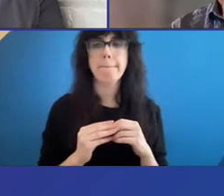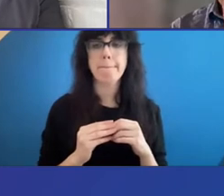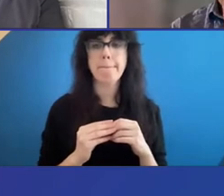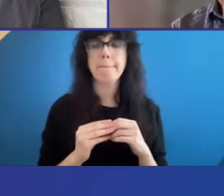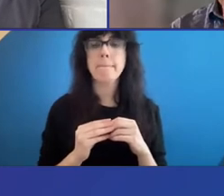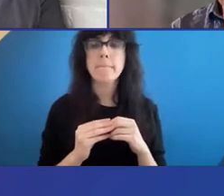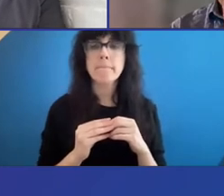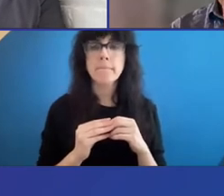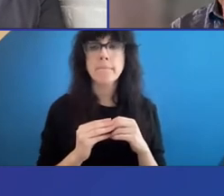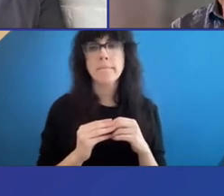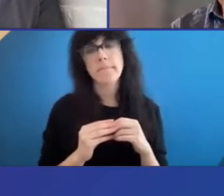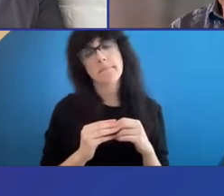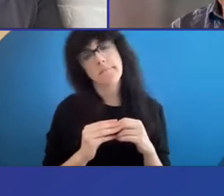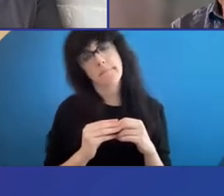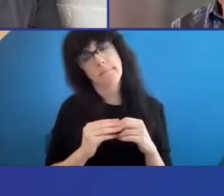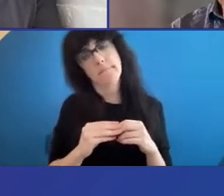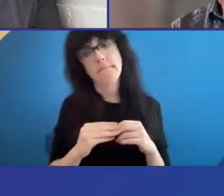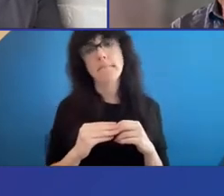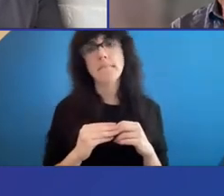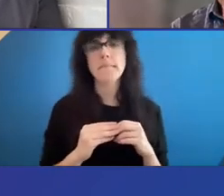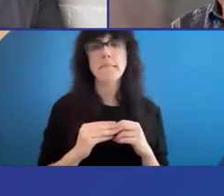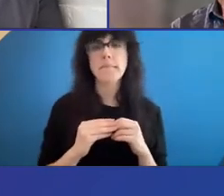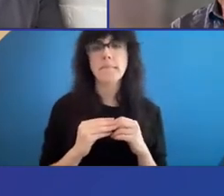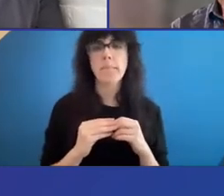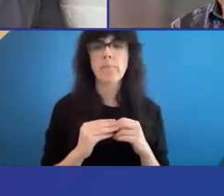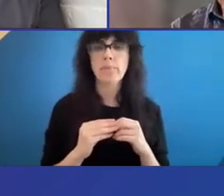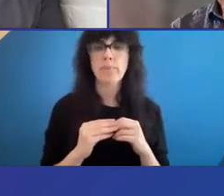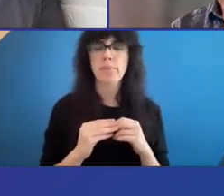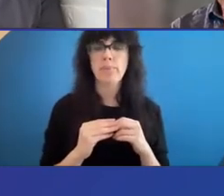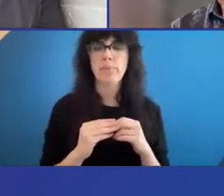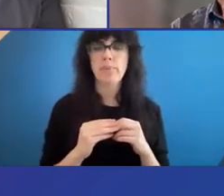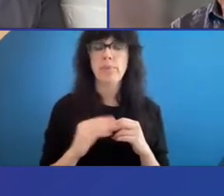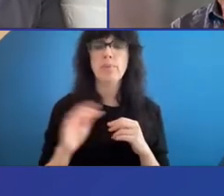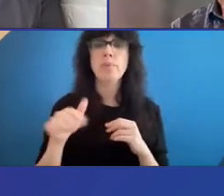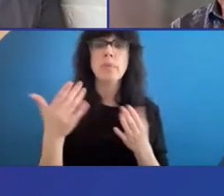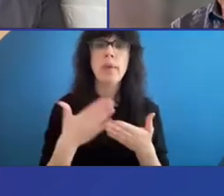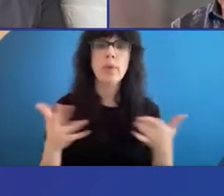Another, something else that we talked about in our earlier conversation